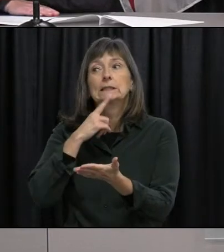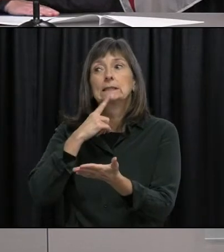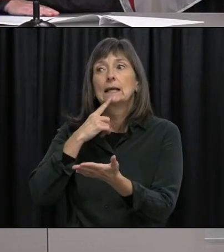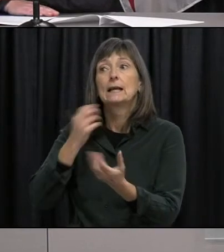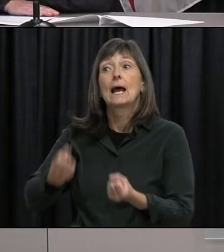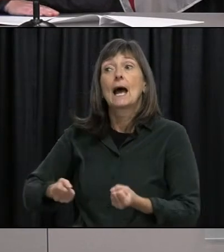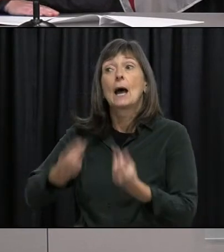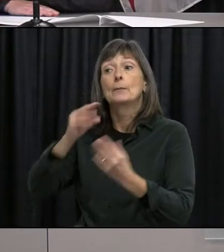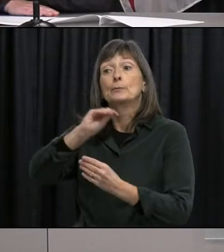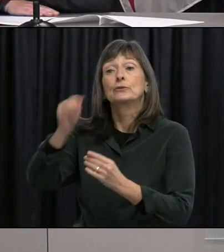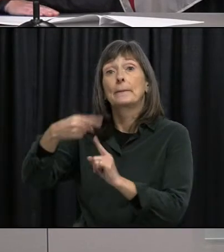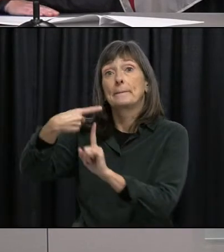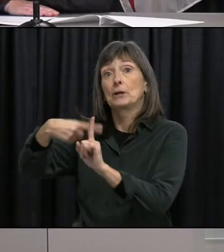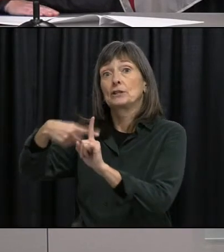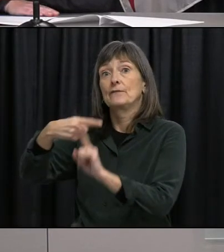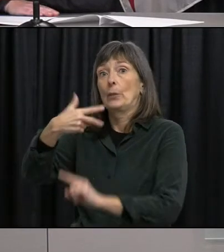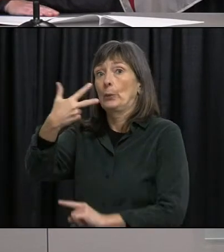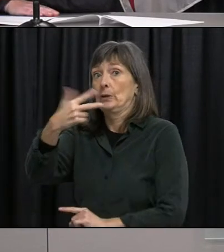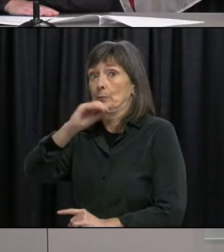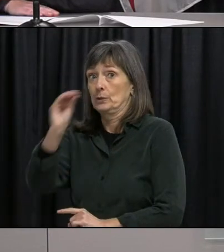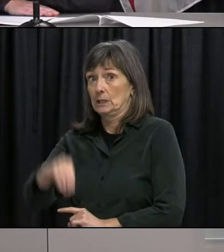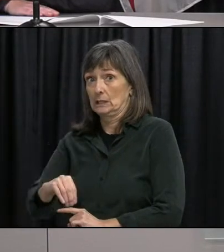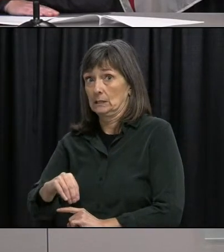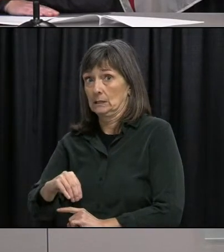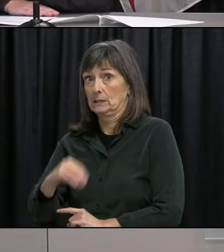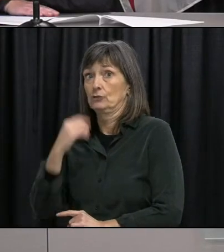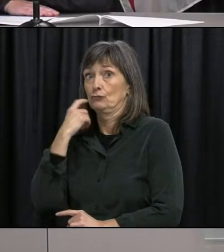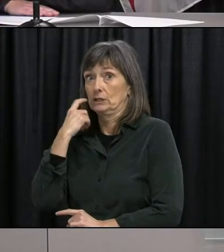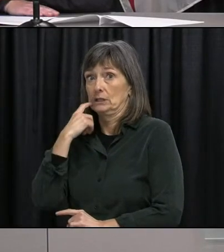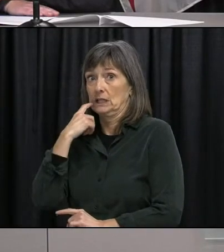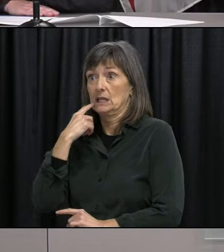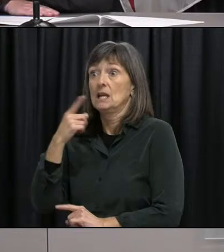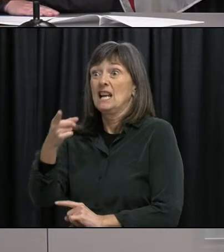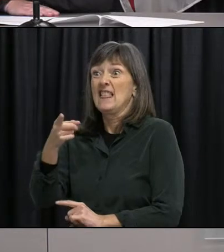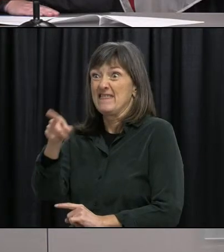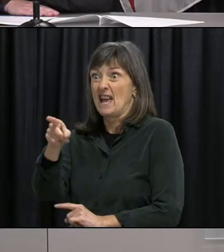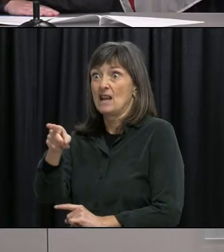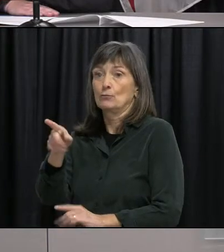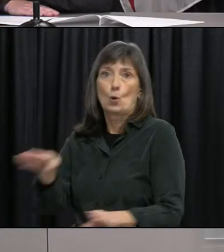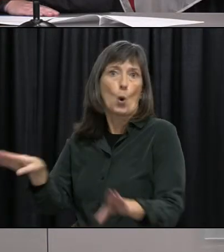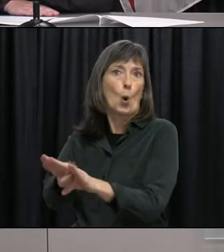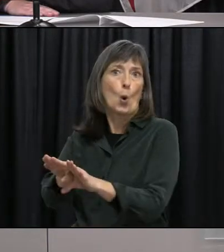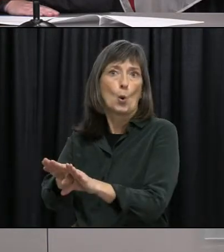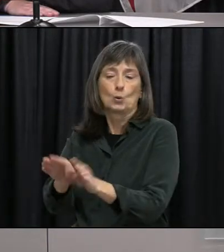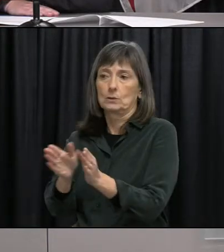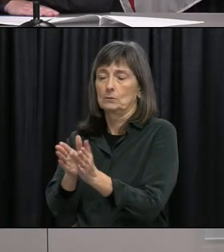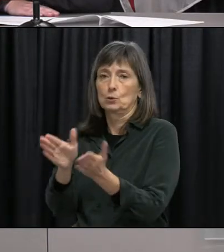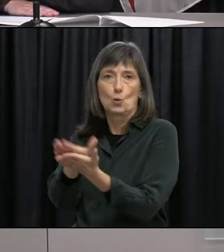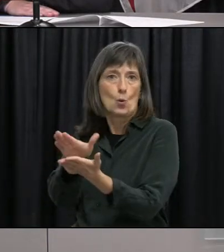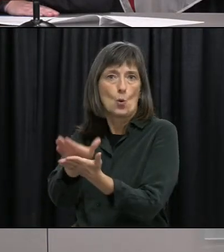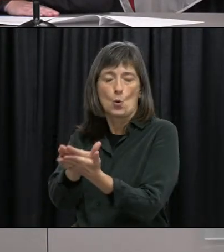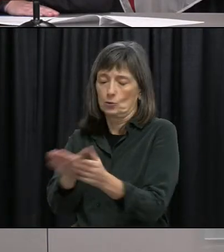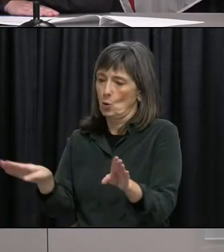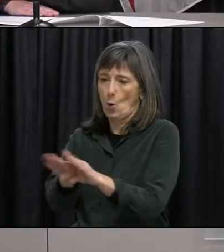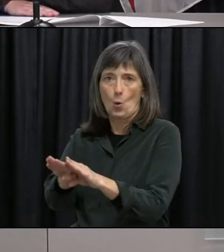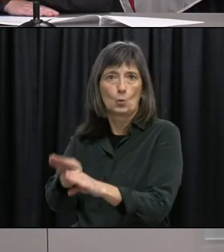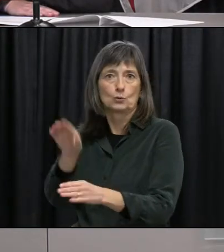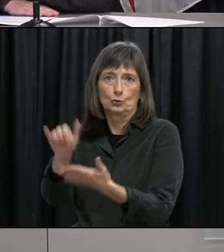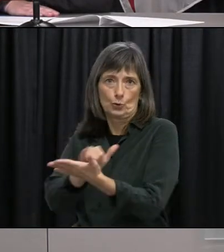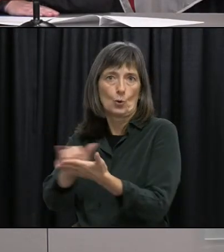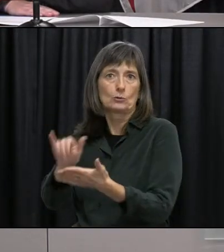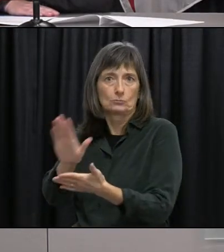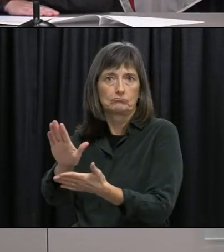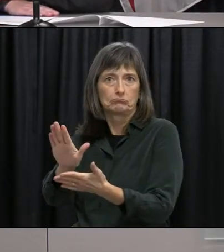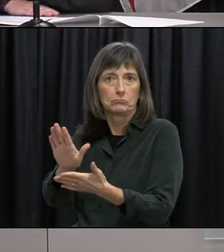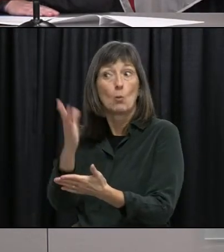rate identified that kind of triggered the overall shutdown of their public health system. Public school